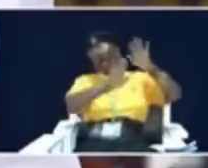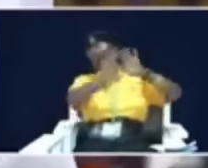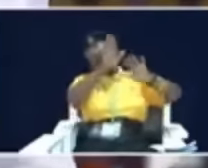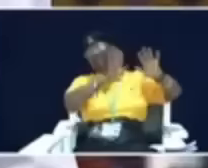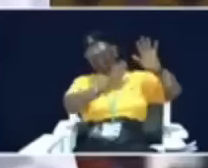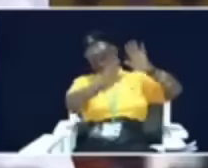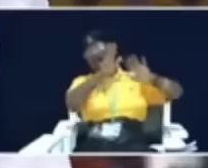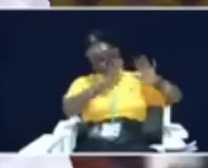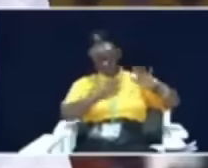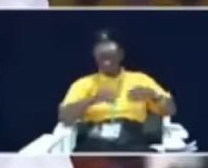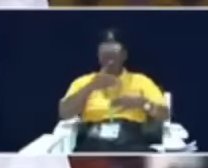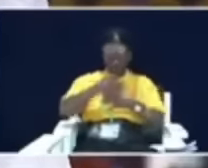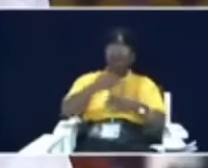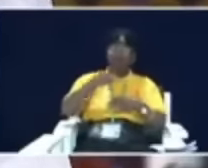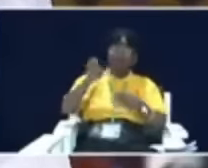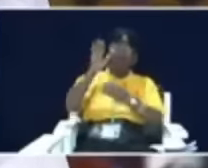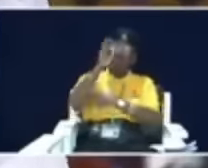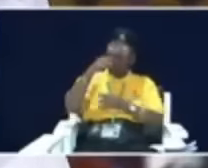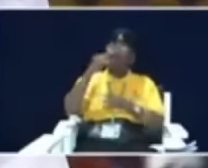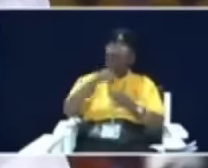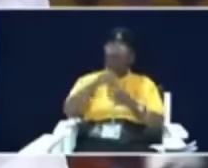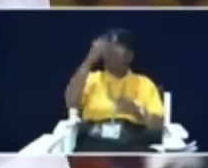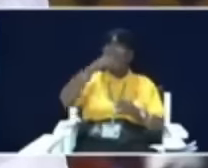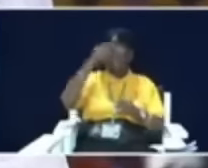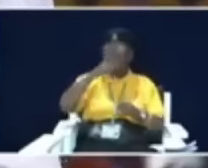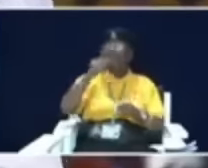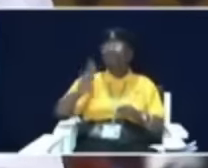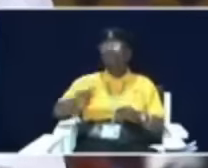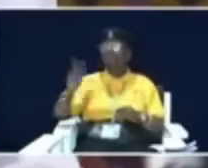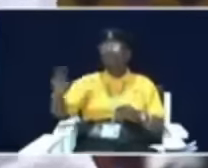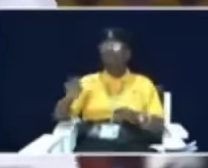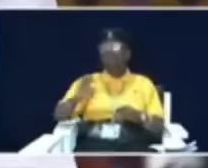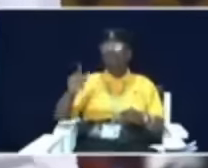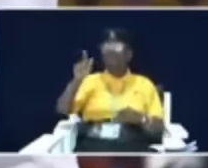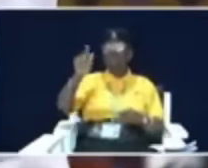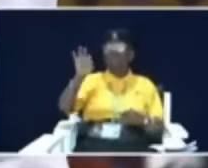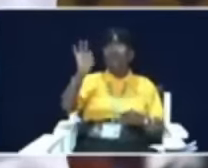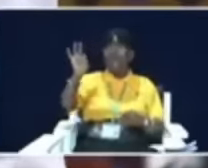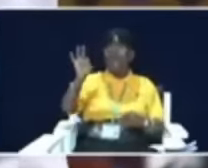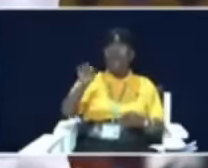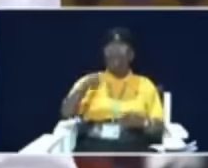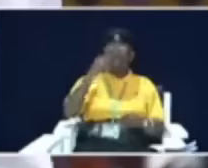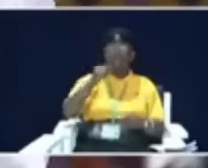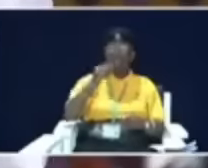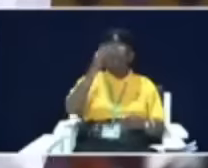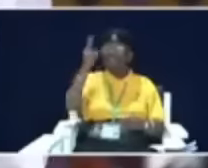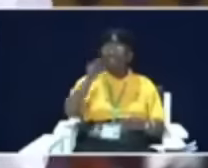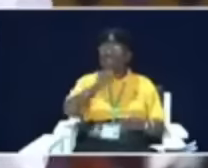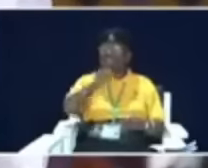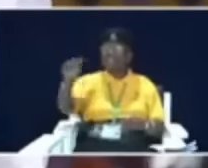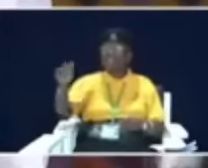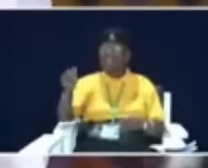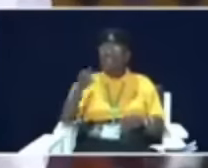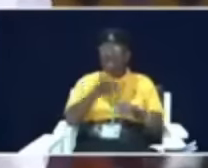The word of God says in Proverbs chapter 22 verse 29, Proverbs 22 verse 29, it says, "Seeth how a man